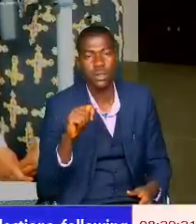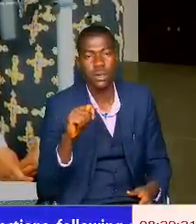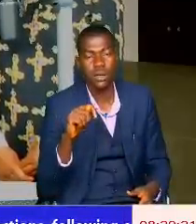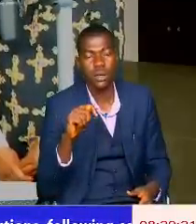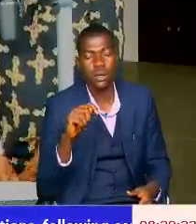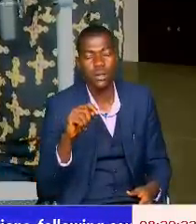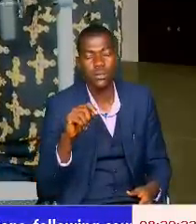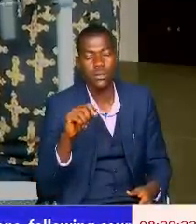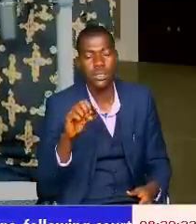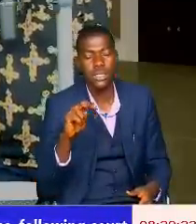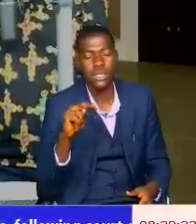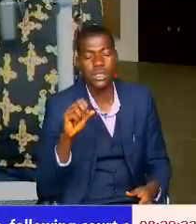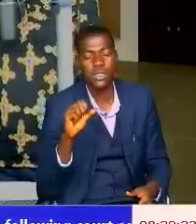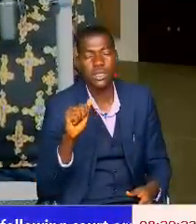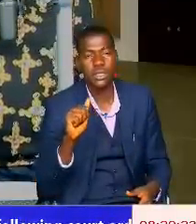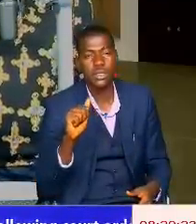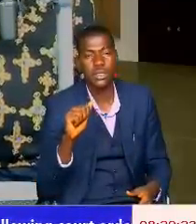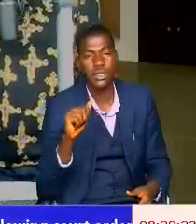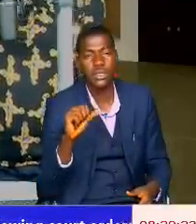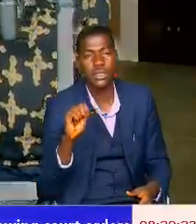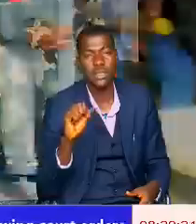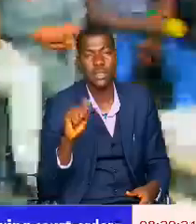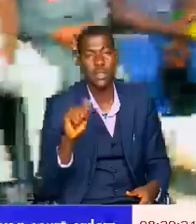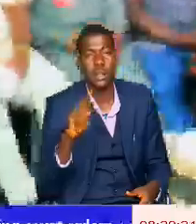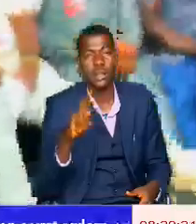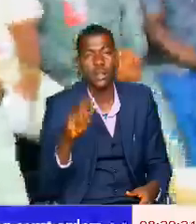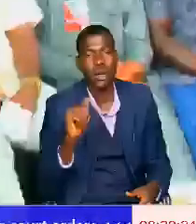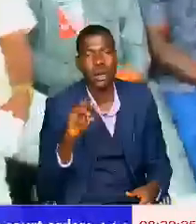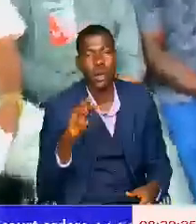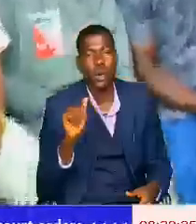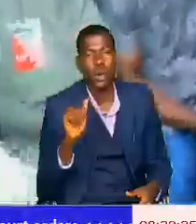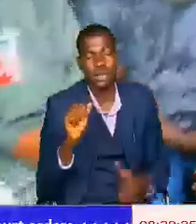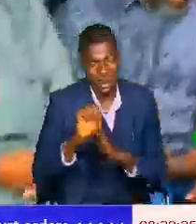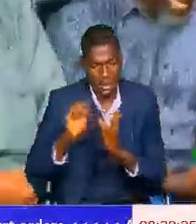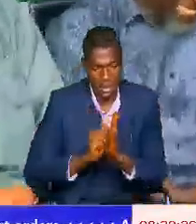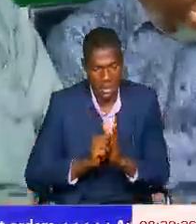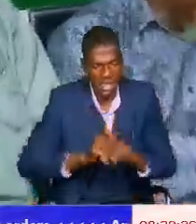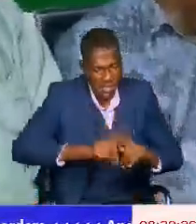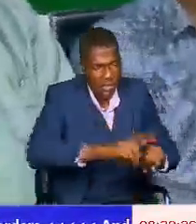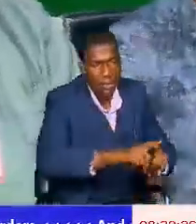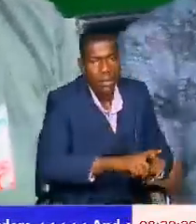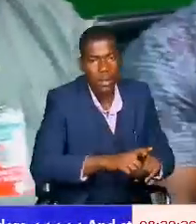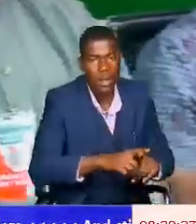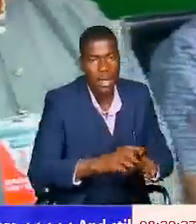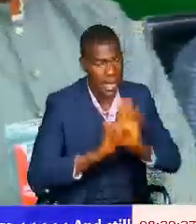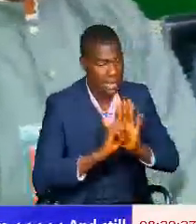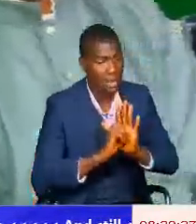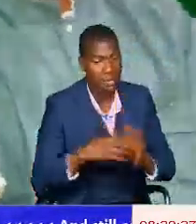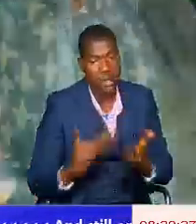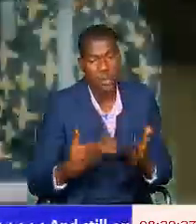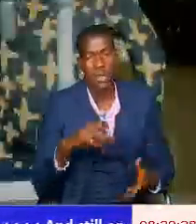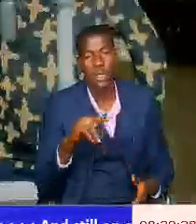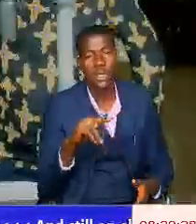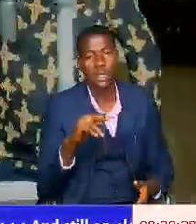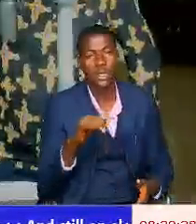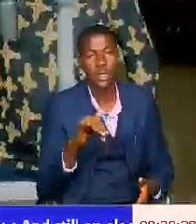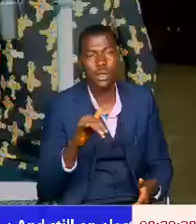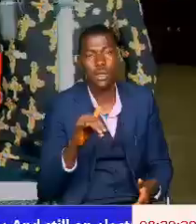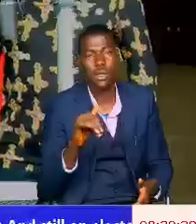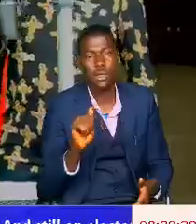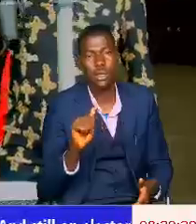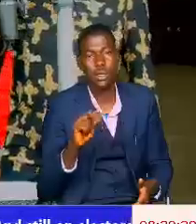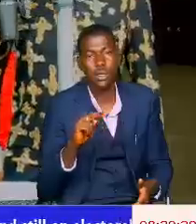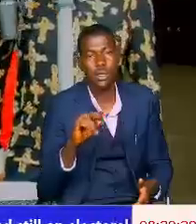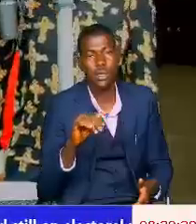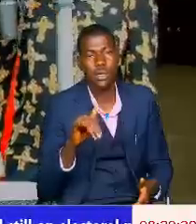Nyanya. From the name, you go know say Nakoro area. Nyanya. You understand? Now